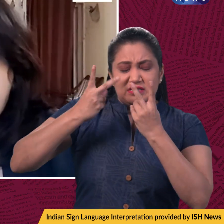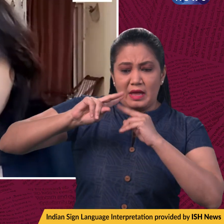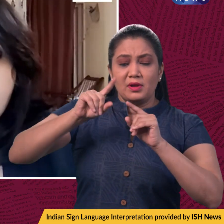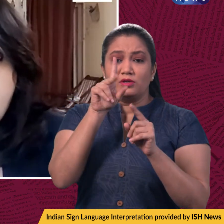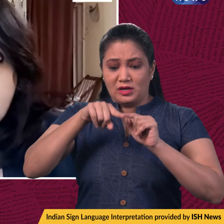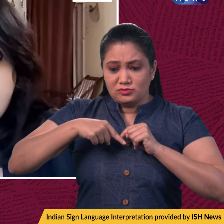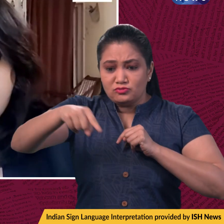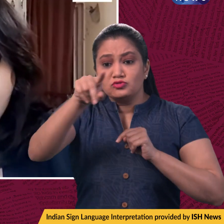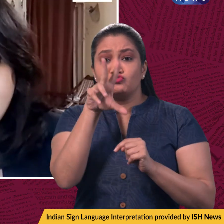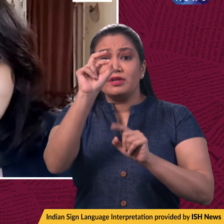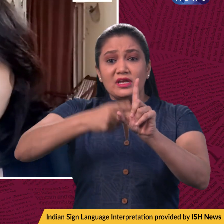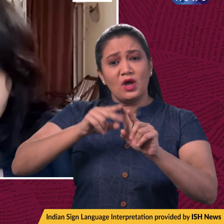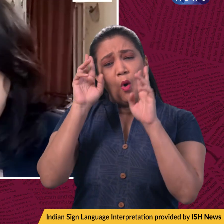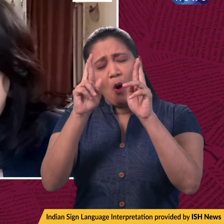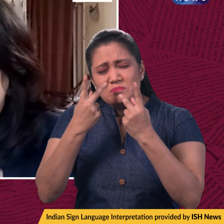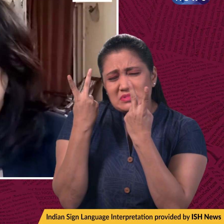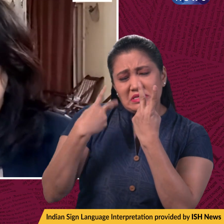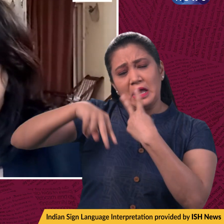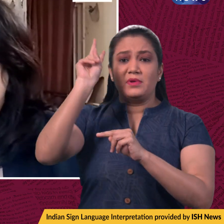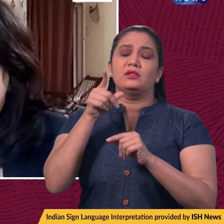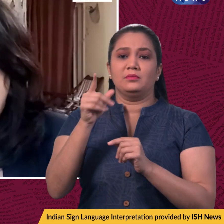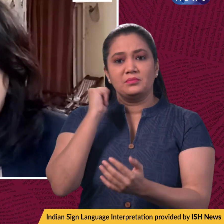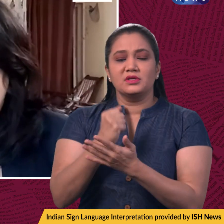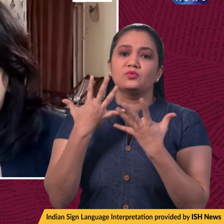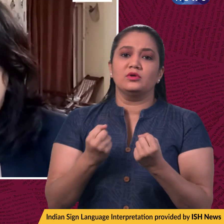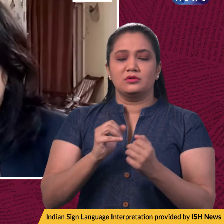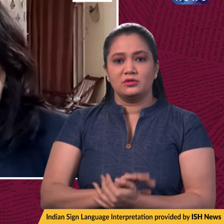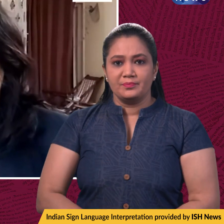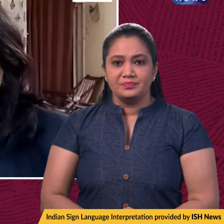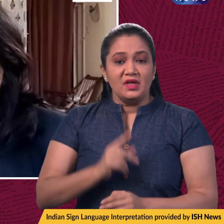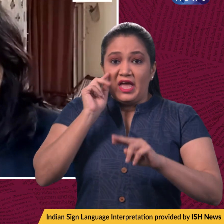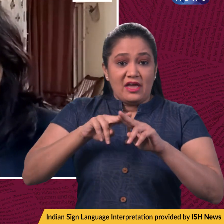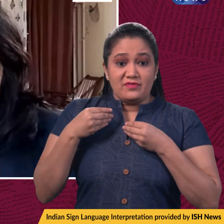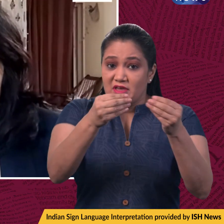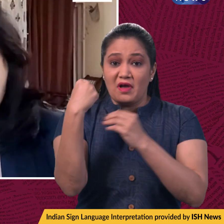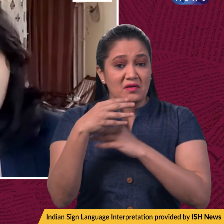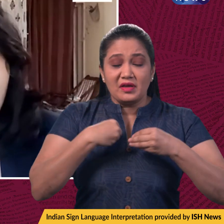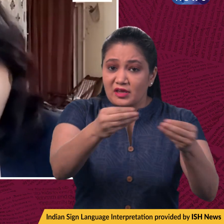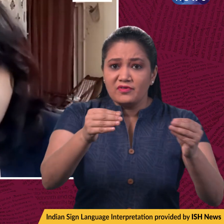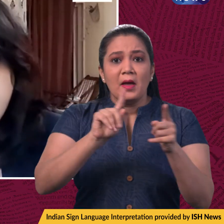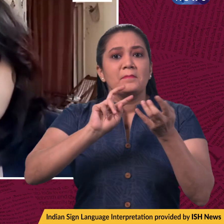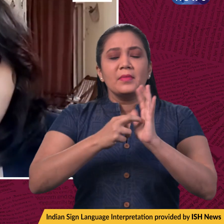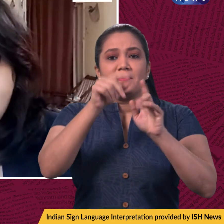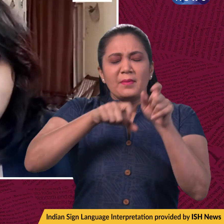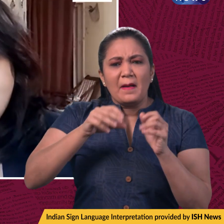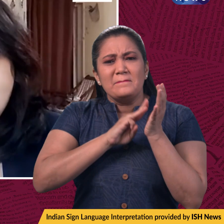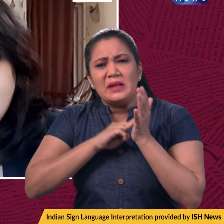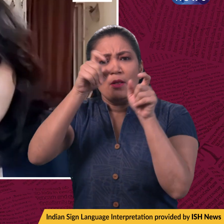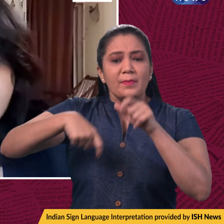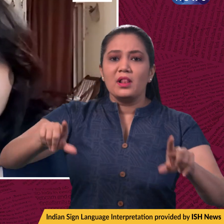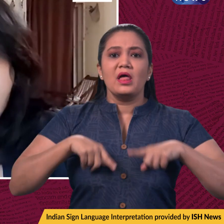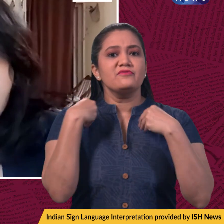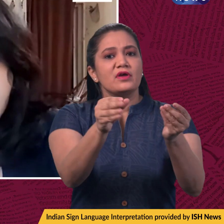to double in the next 20 years, and that denying this energy to the people of India will be denying life itself